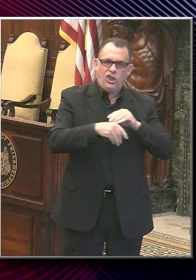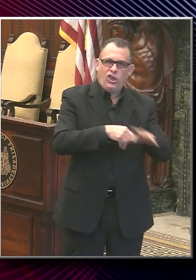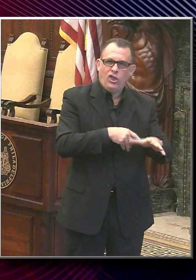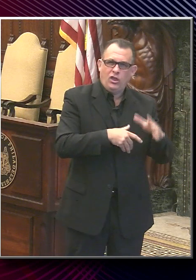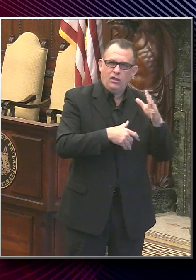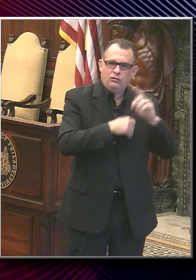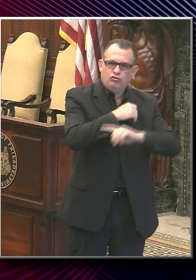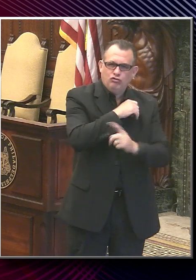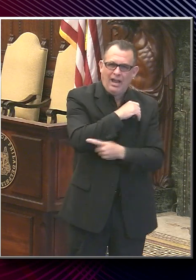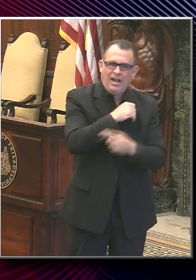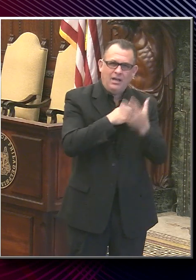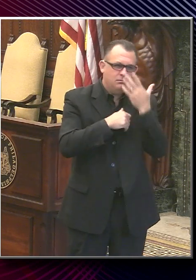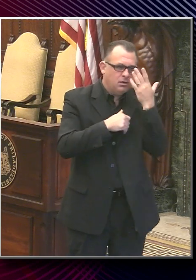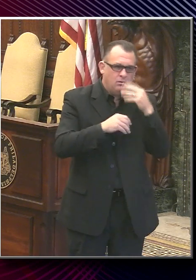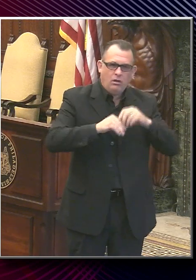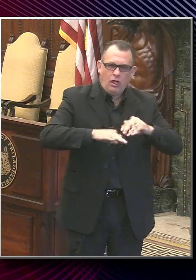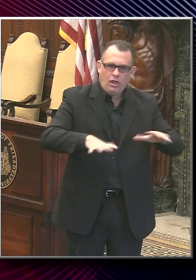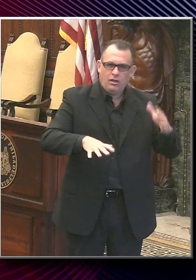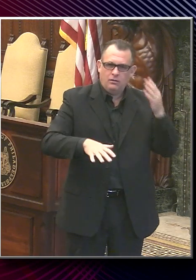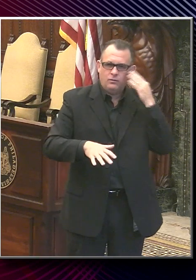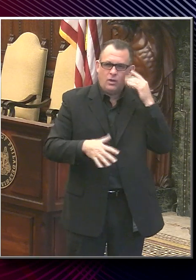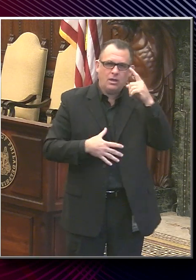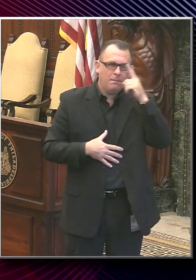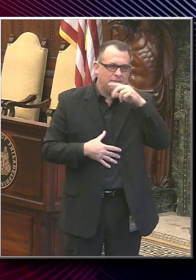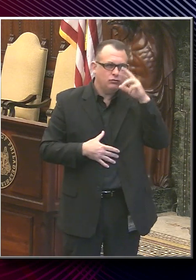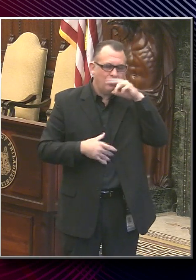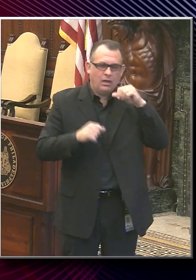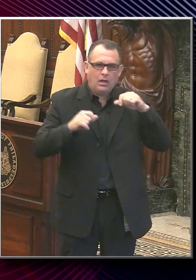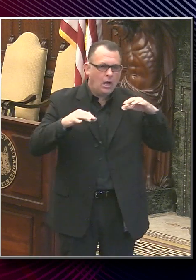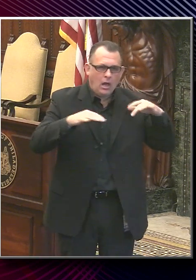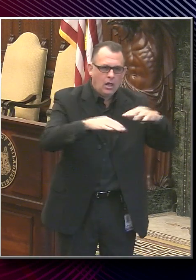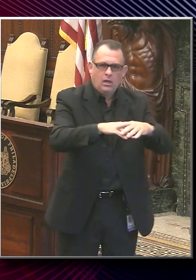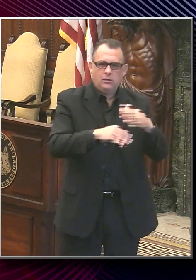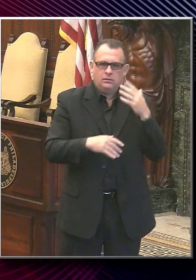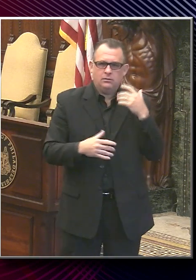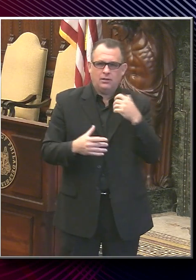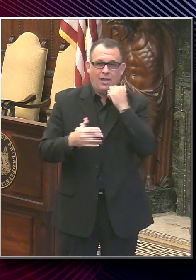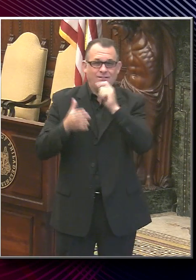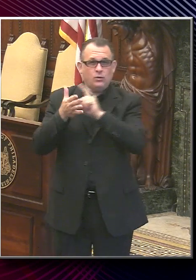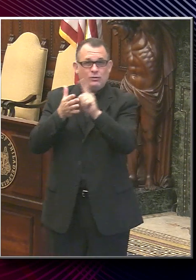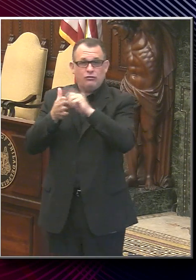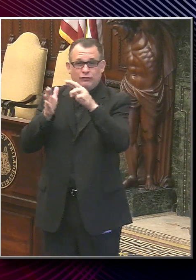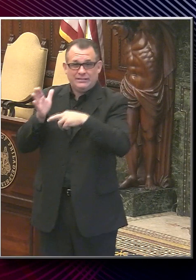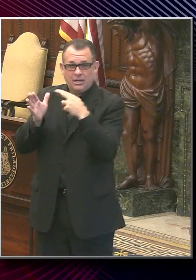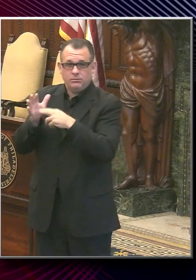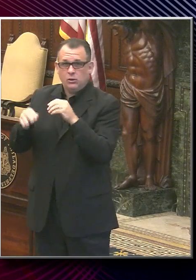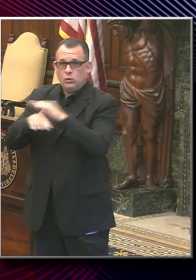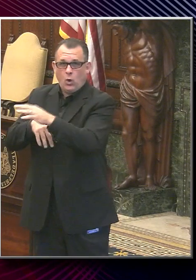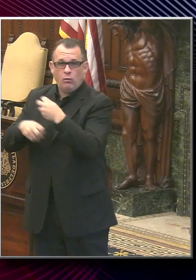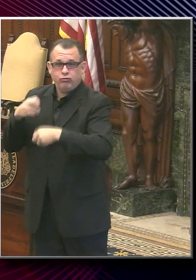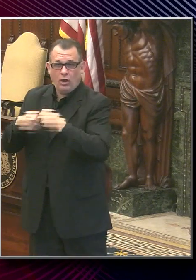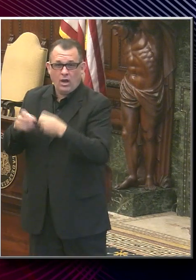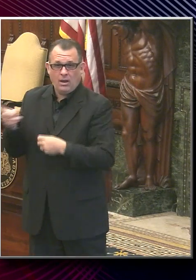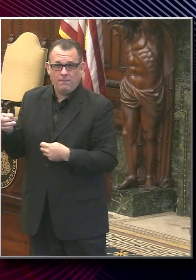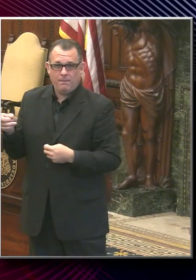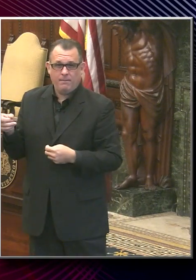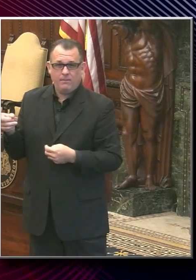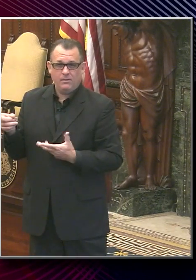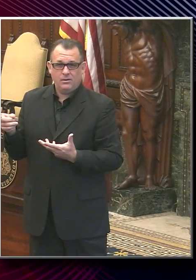not picked up. Every other week recycling also causes problems because it's so much, it slows the crews